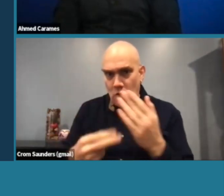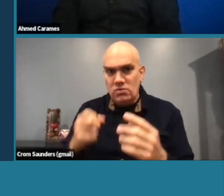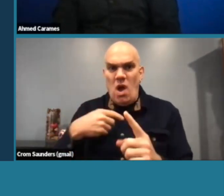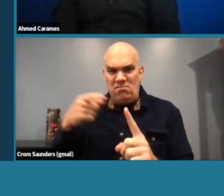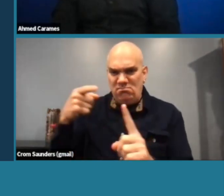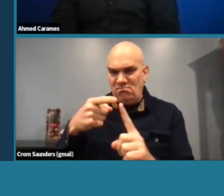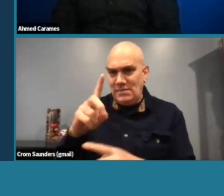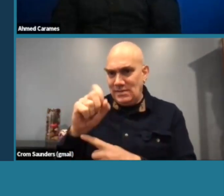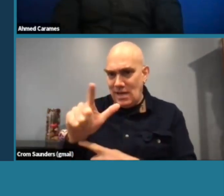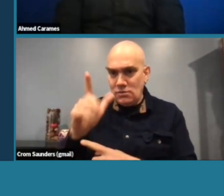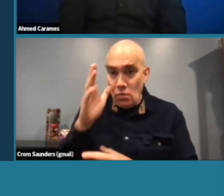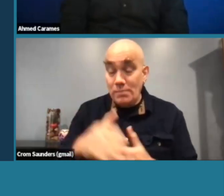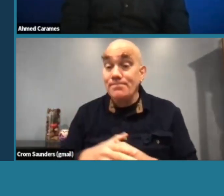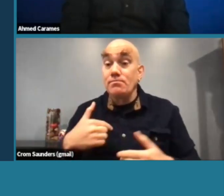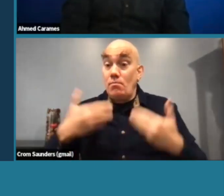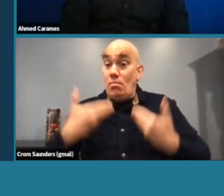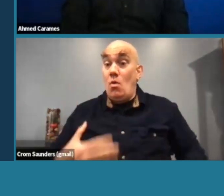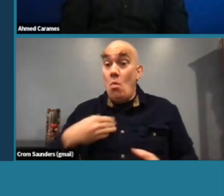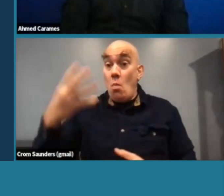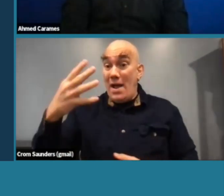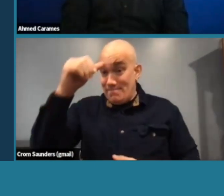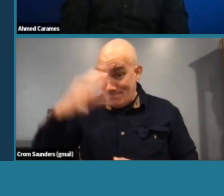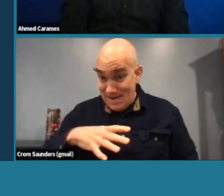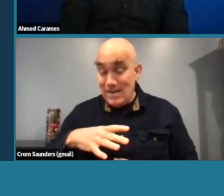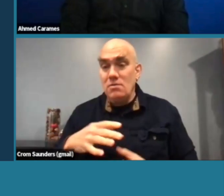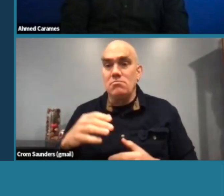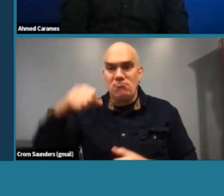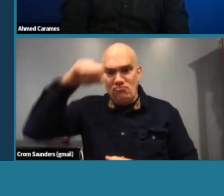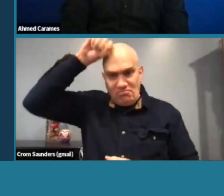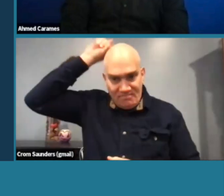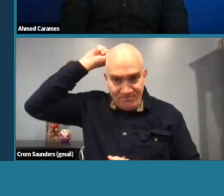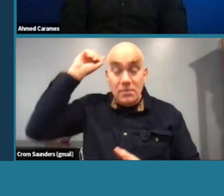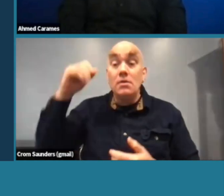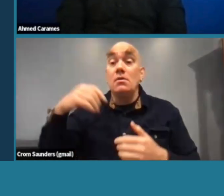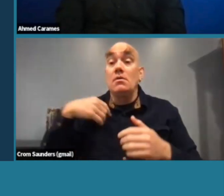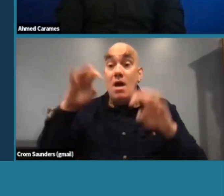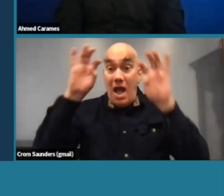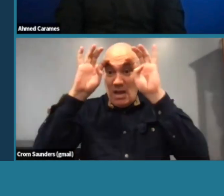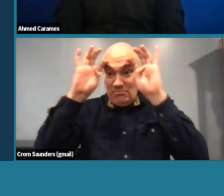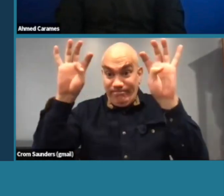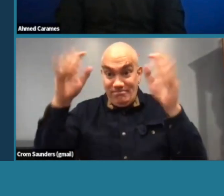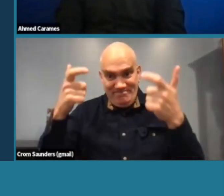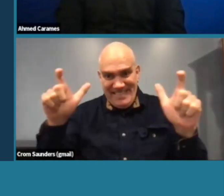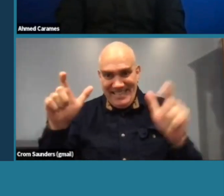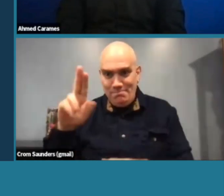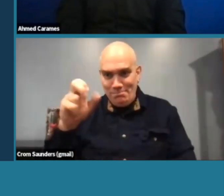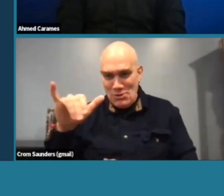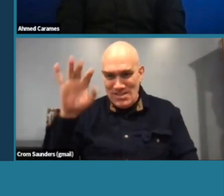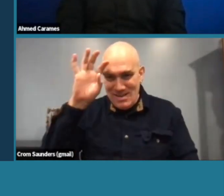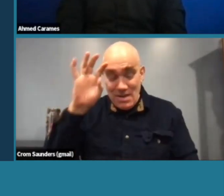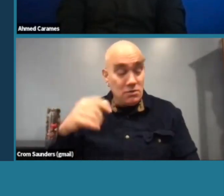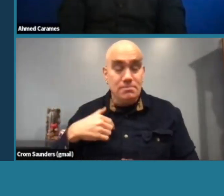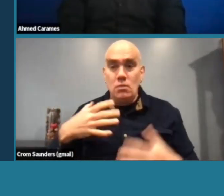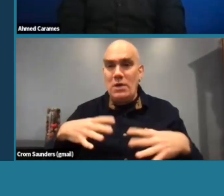do interpreting work as well as director of artistic sign language DASL work. I am a white man, cleanly shaven